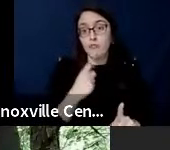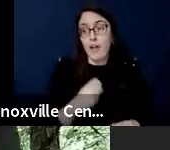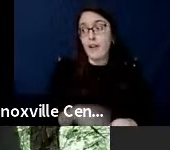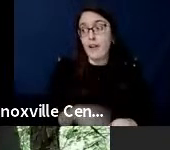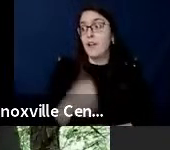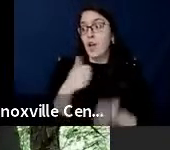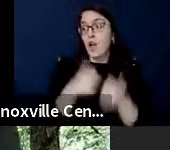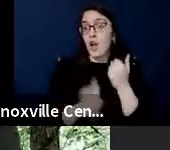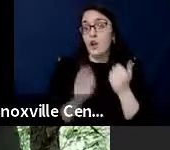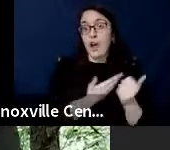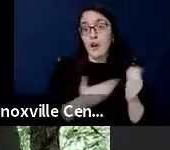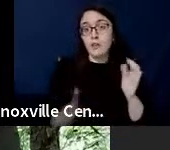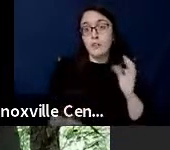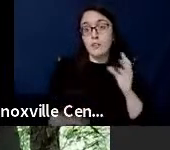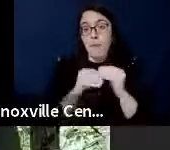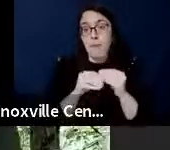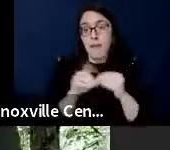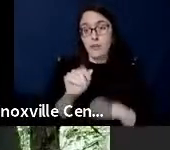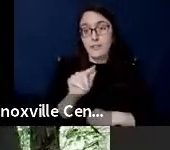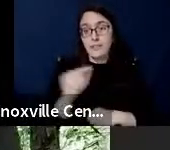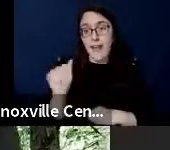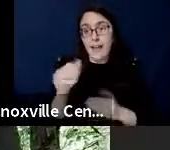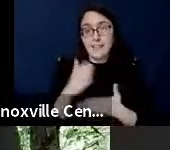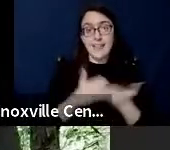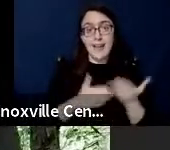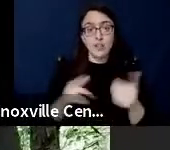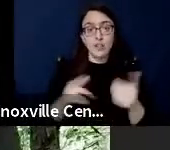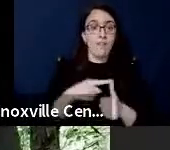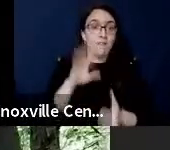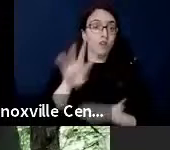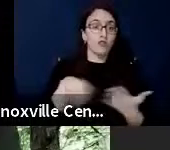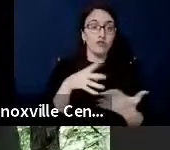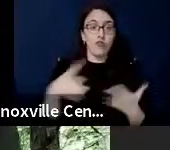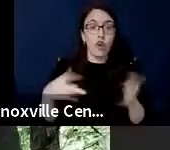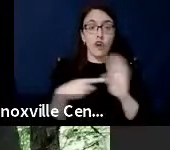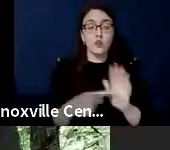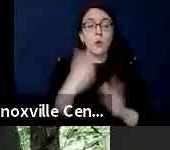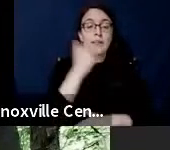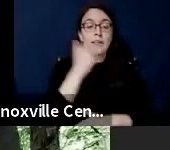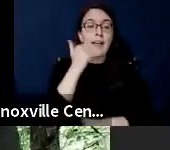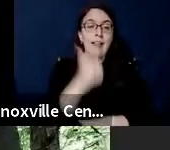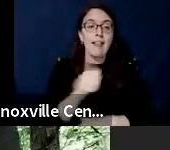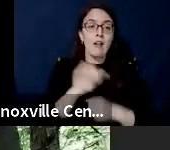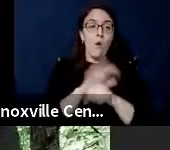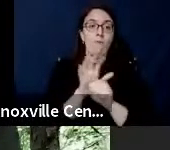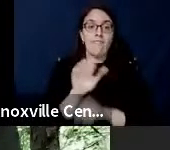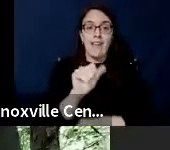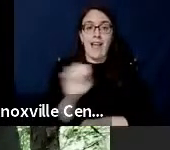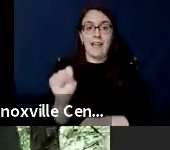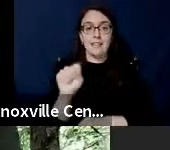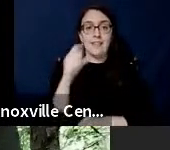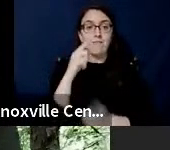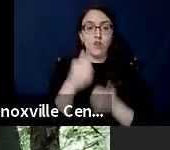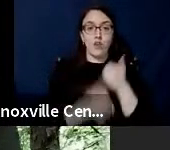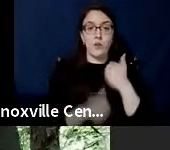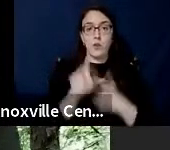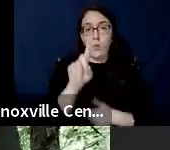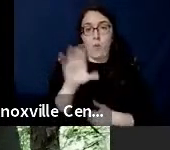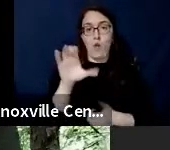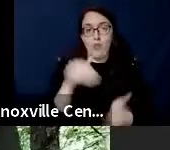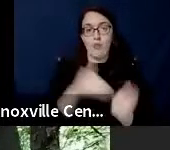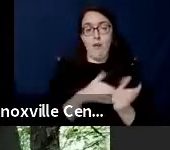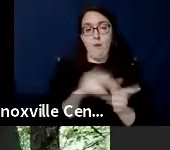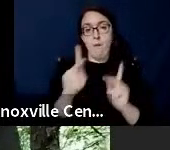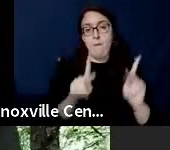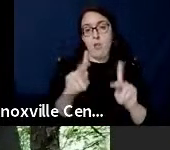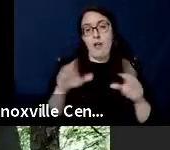Under our supplemental data section, the first chart shows daily COVID cases per 100,000 population. As of today,